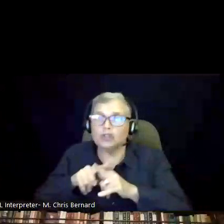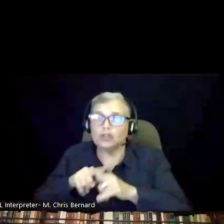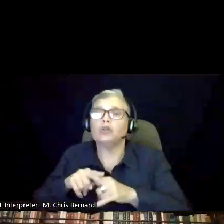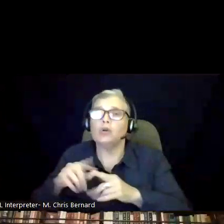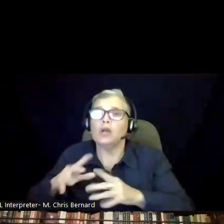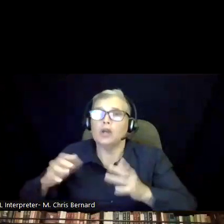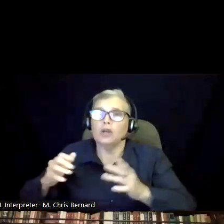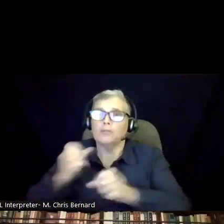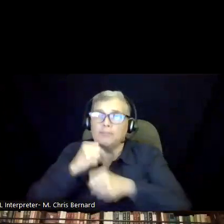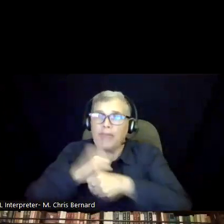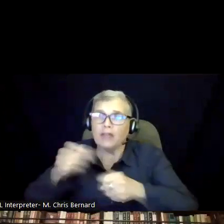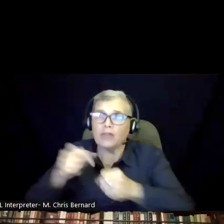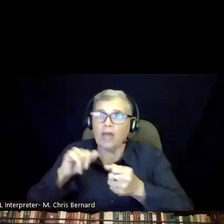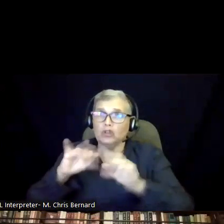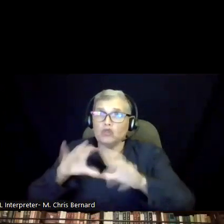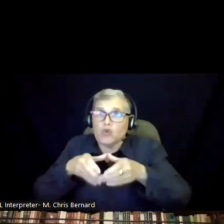species.